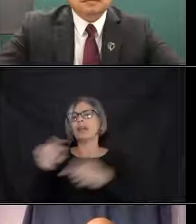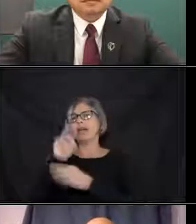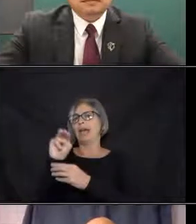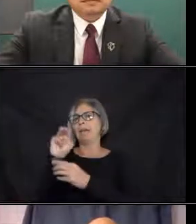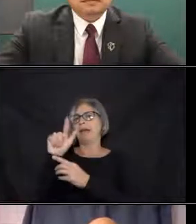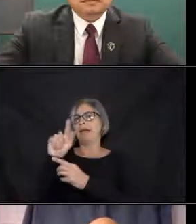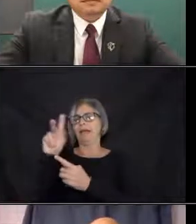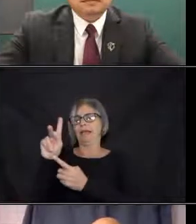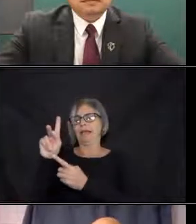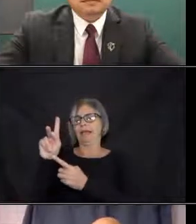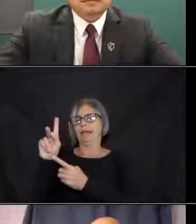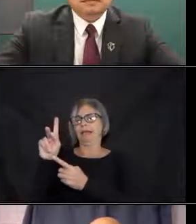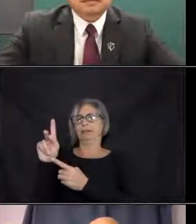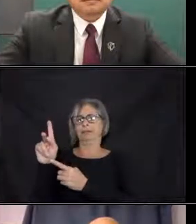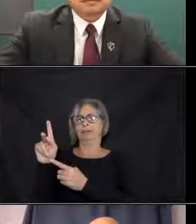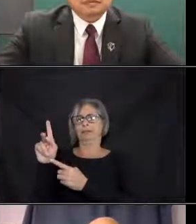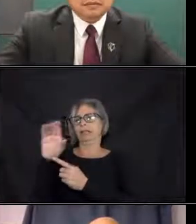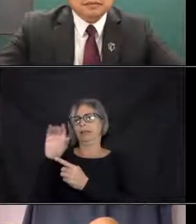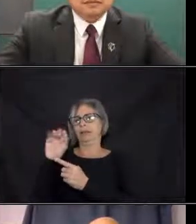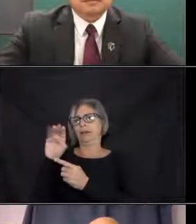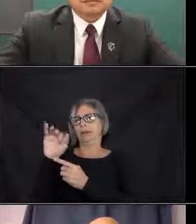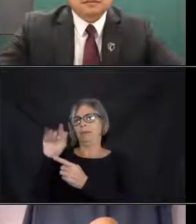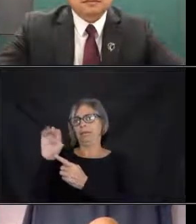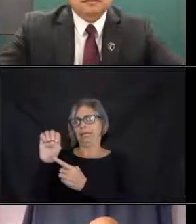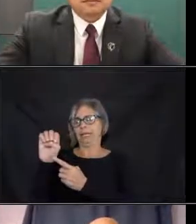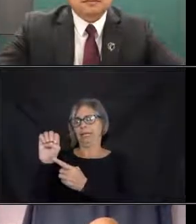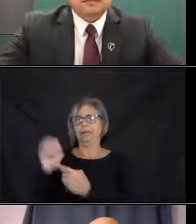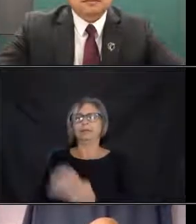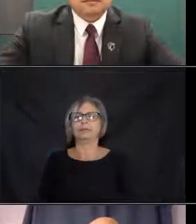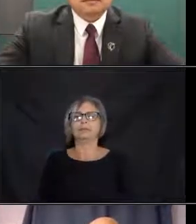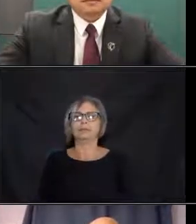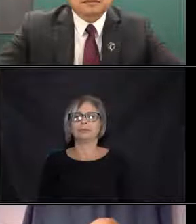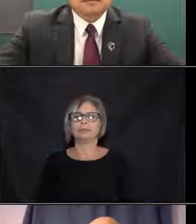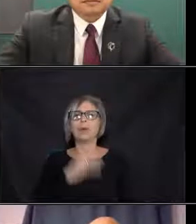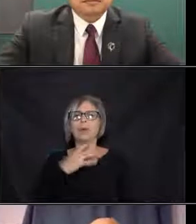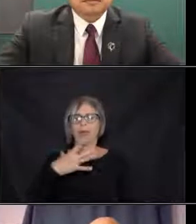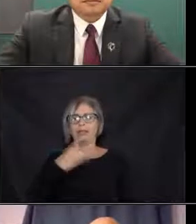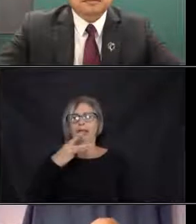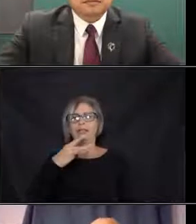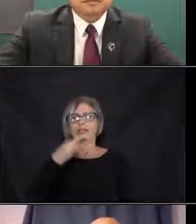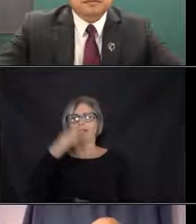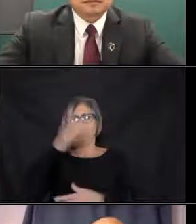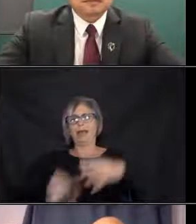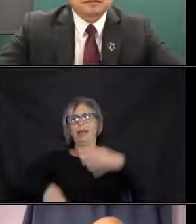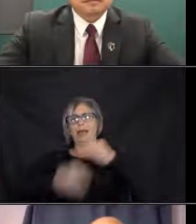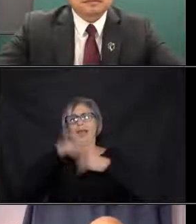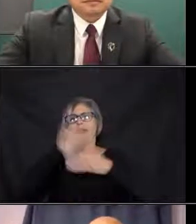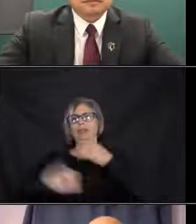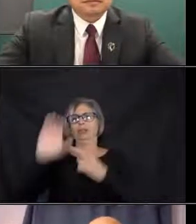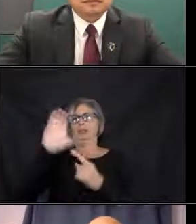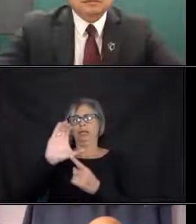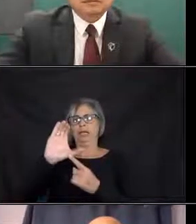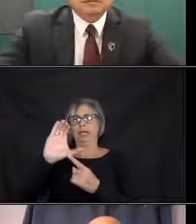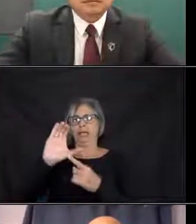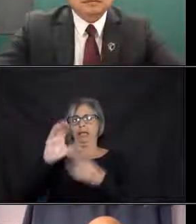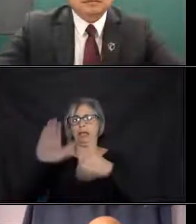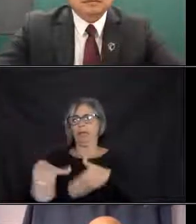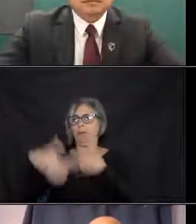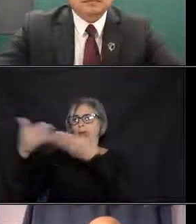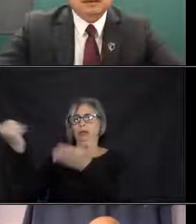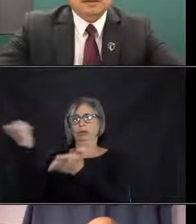committee to be speaking. So I'd like to put that as C. Motion to approve as amended.